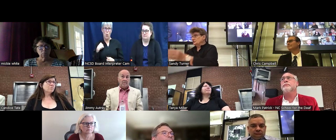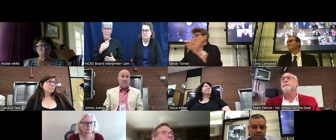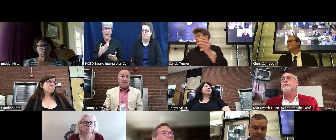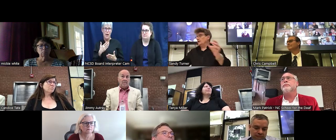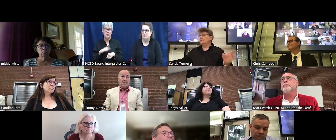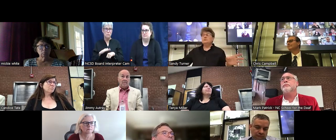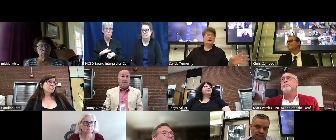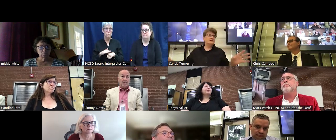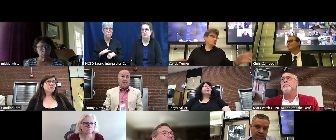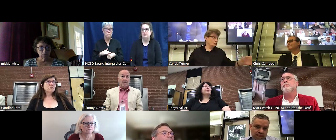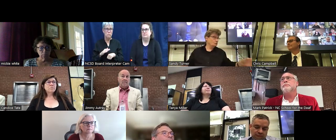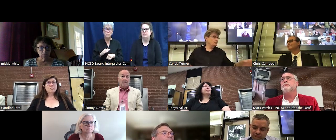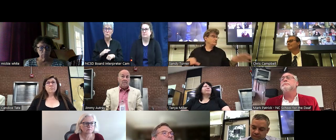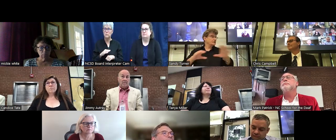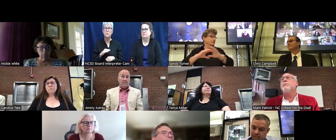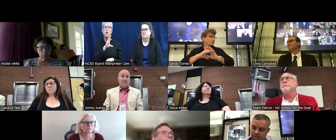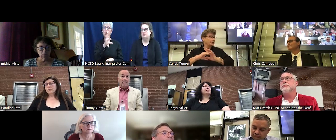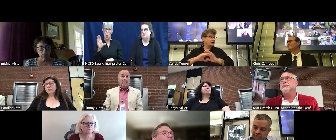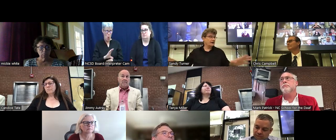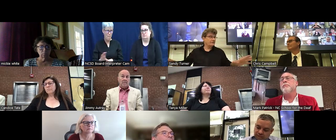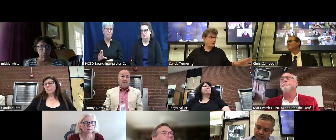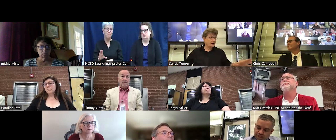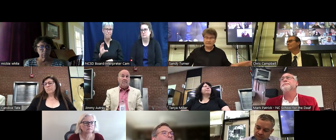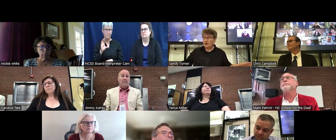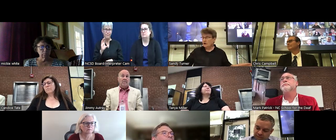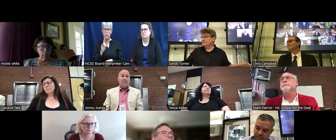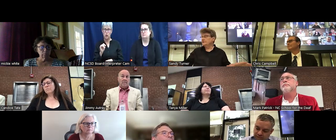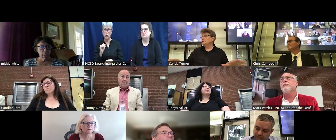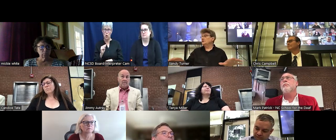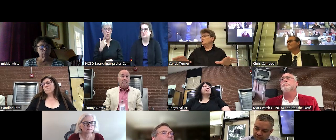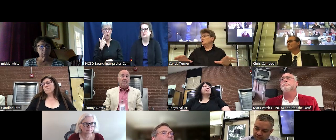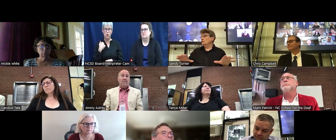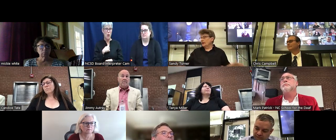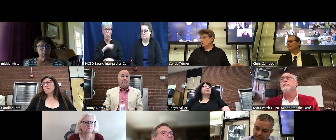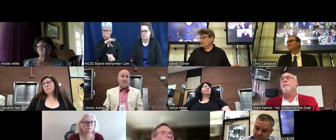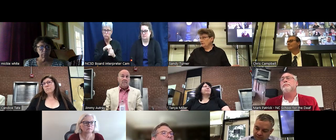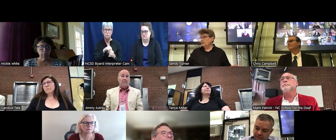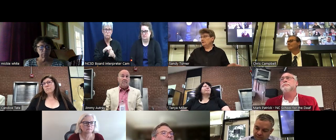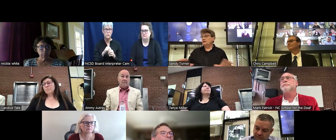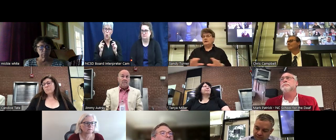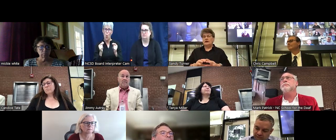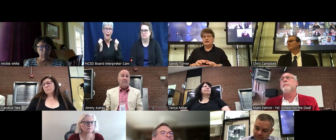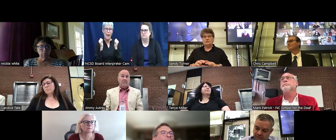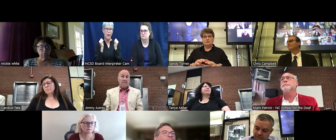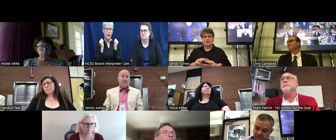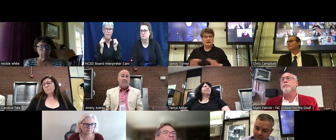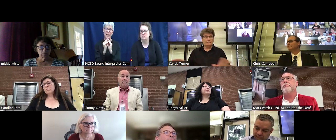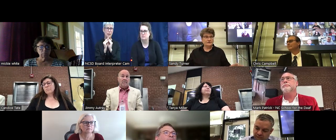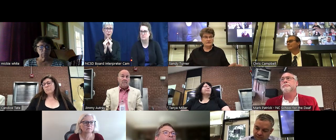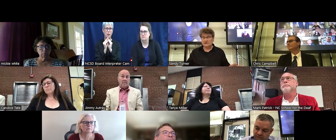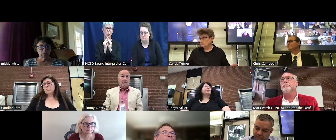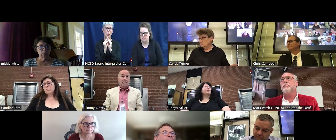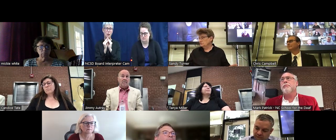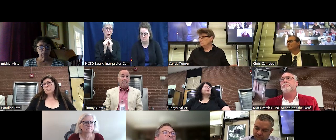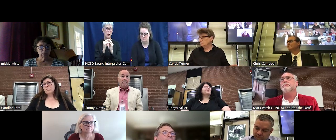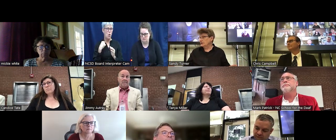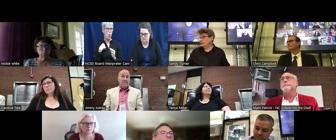And it will be by Zoom so that we can get everybody involved quickly and without